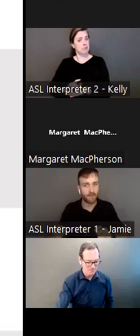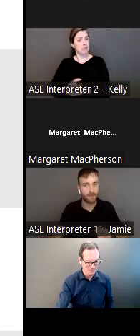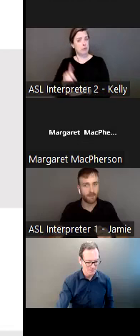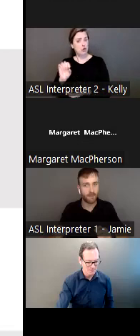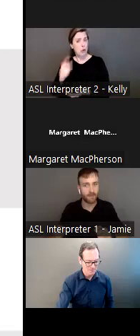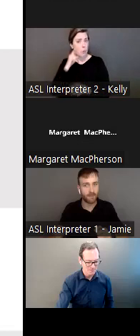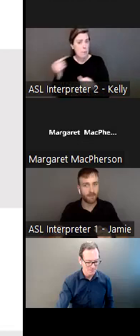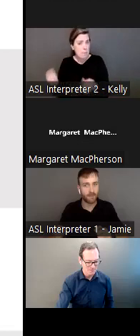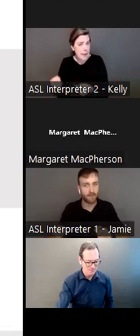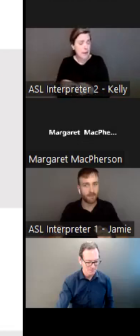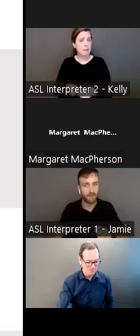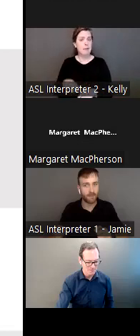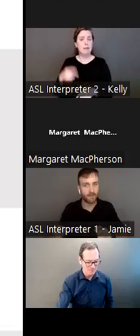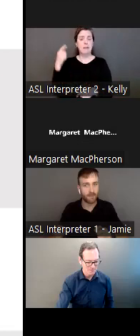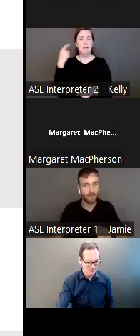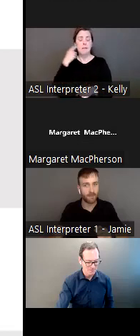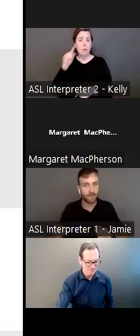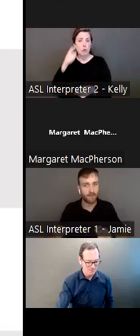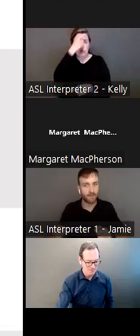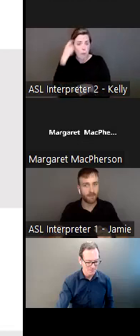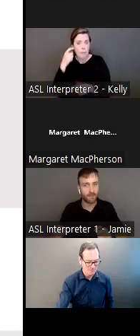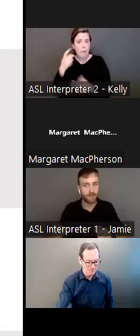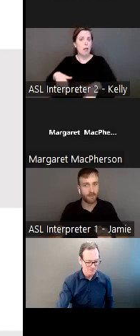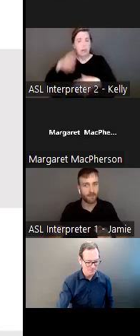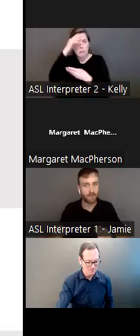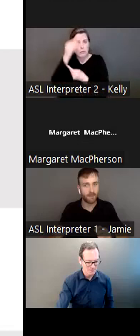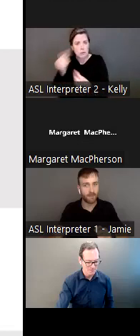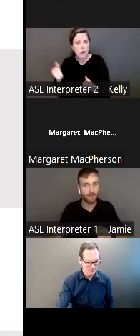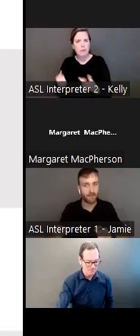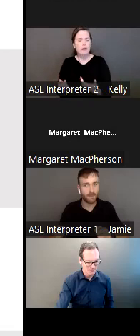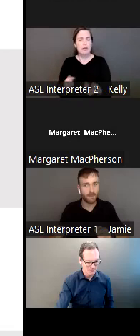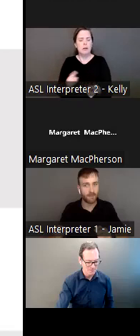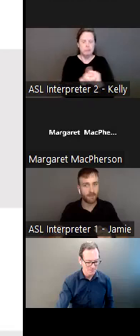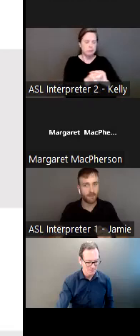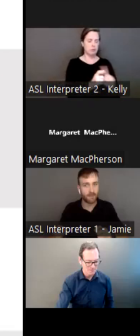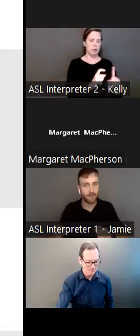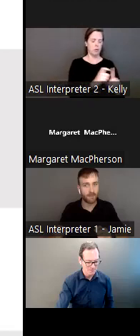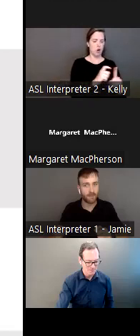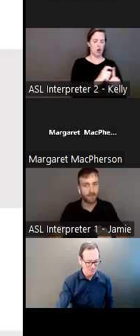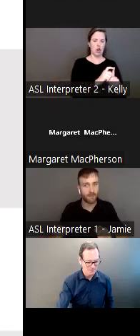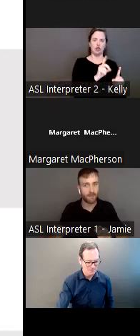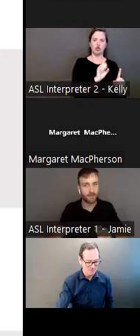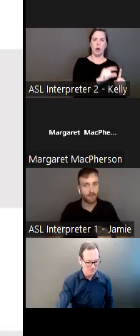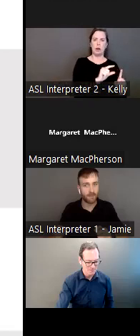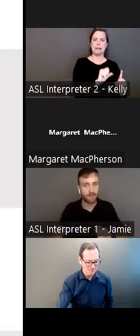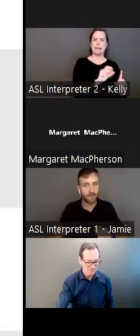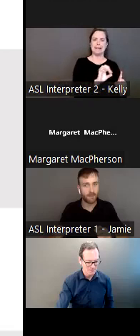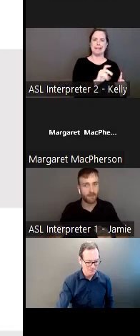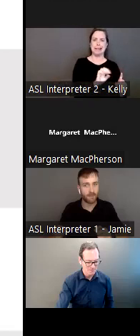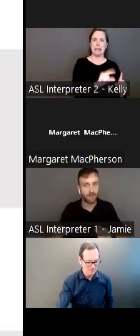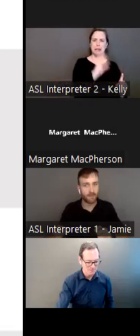unresolved trauma, they're seen as drug seeking. So using language and being person first